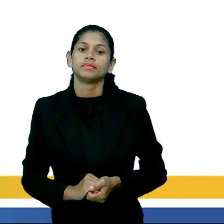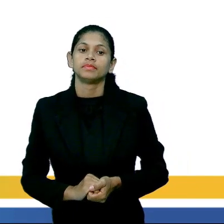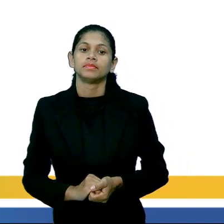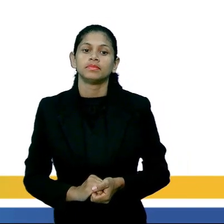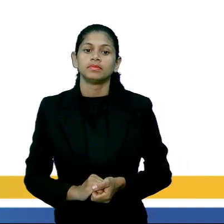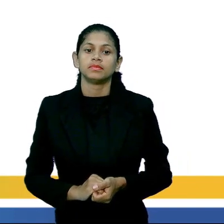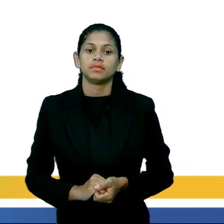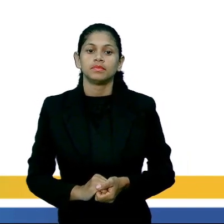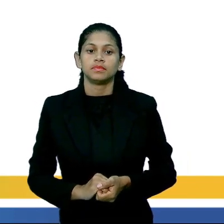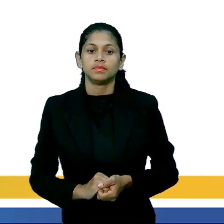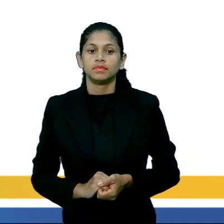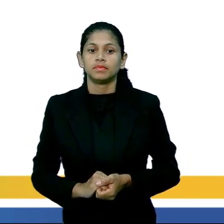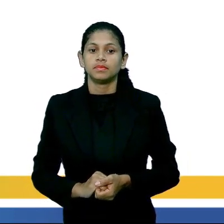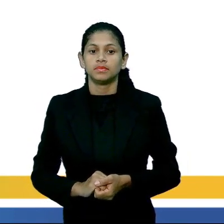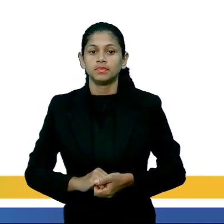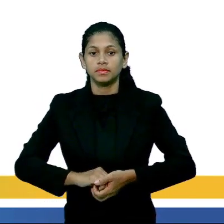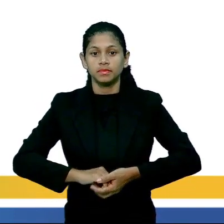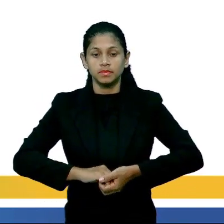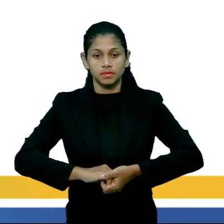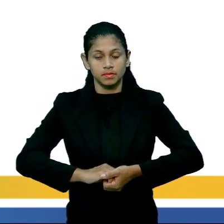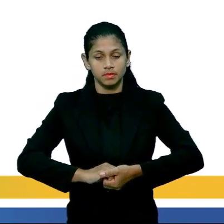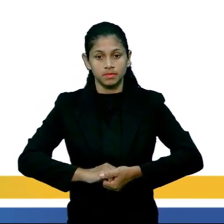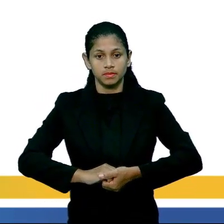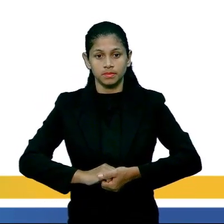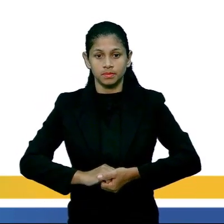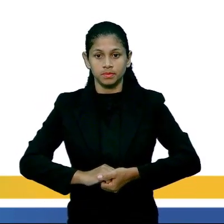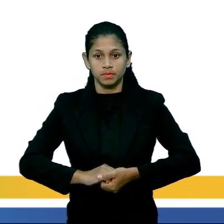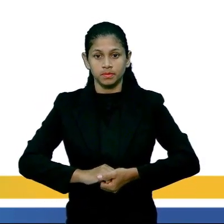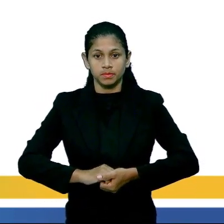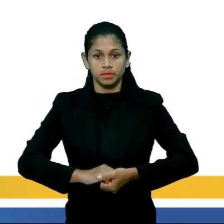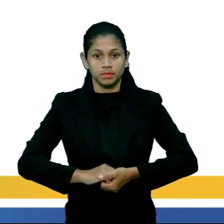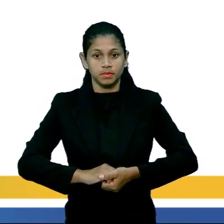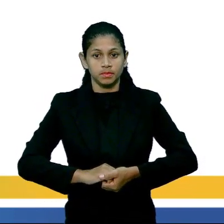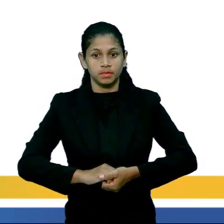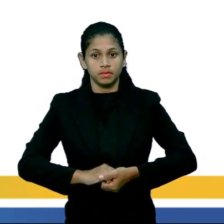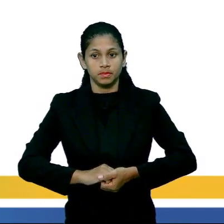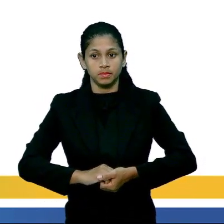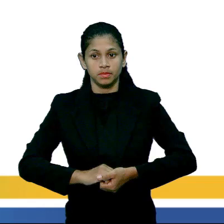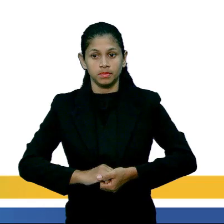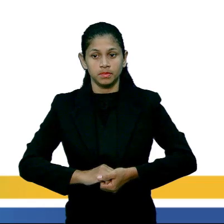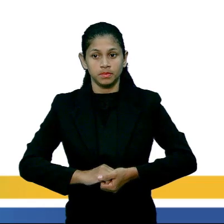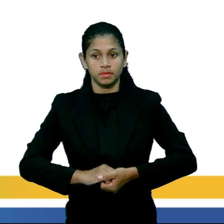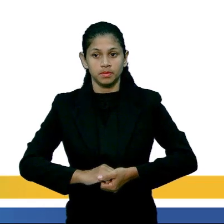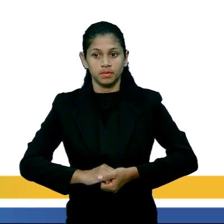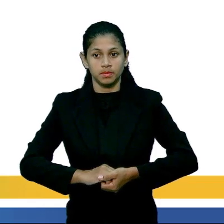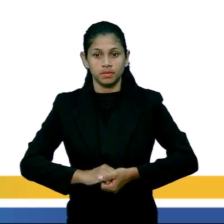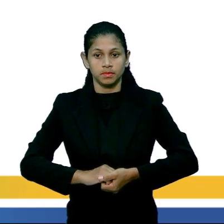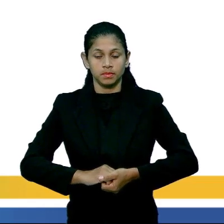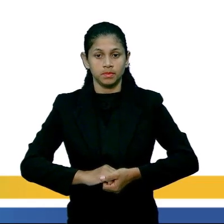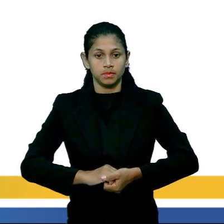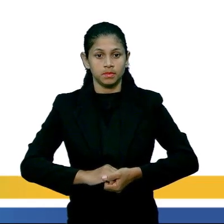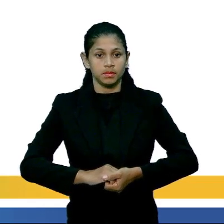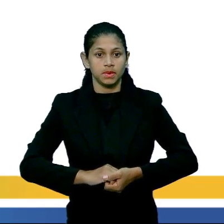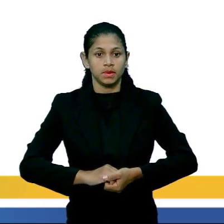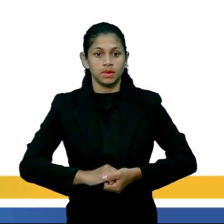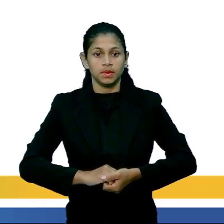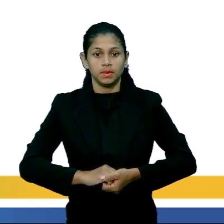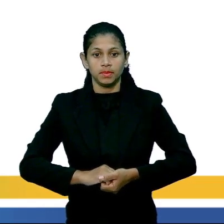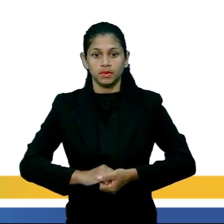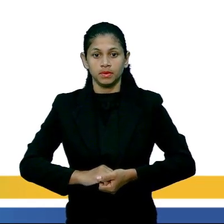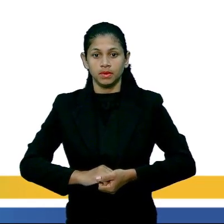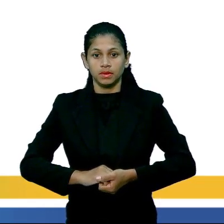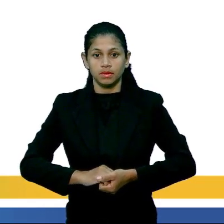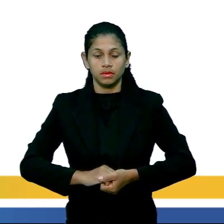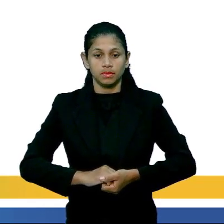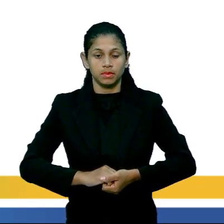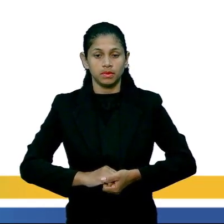Portuguese language teachers from many regions of the United States joined the workshop for teachers of Portuguese as